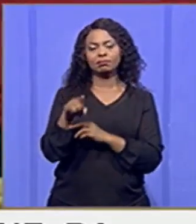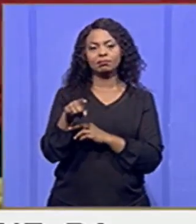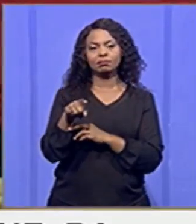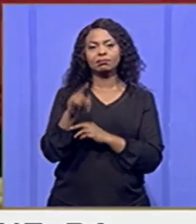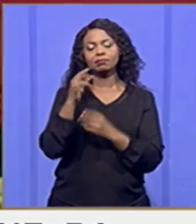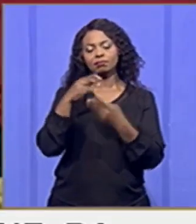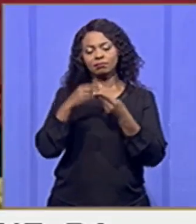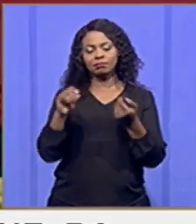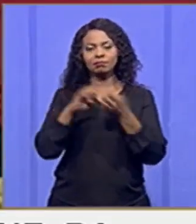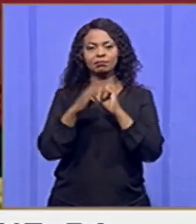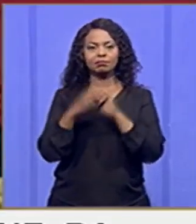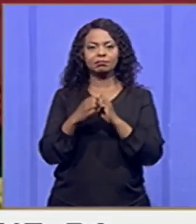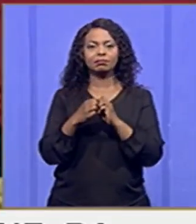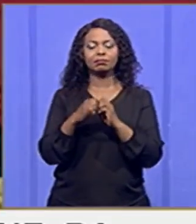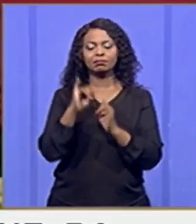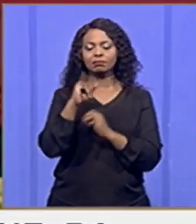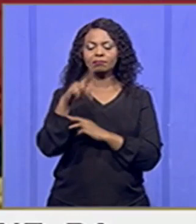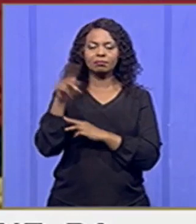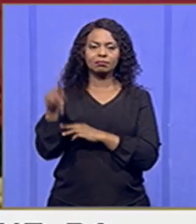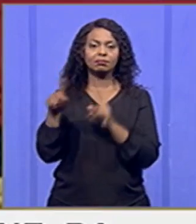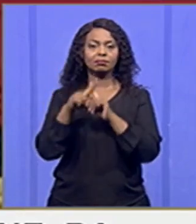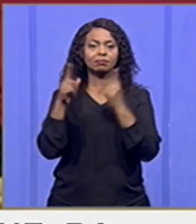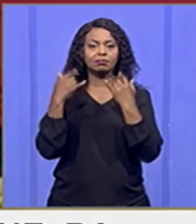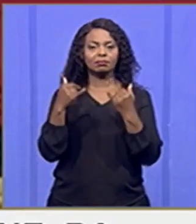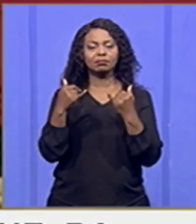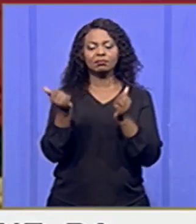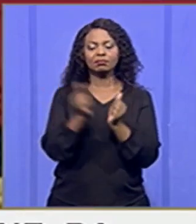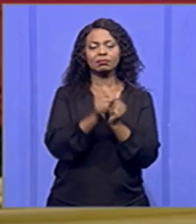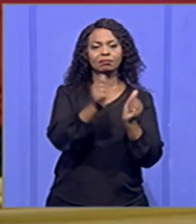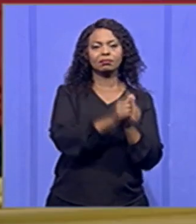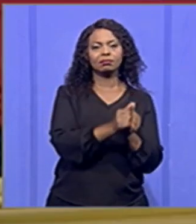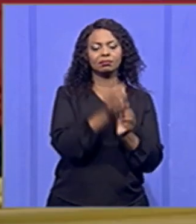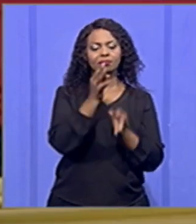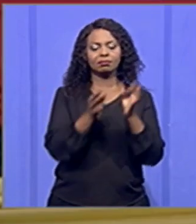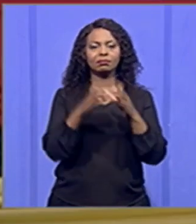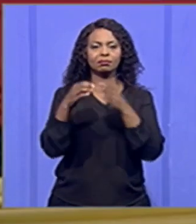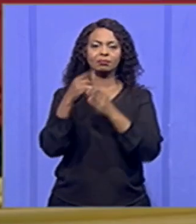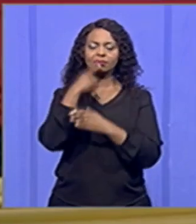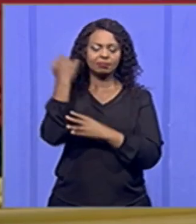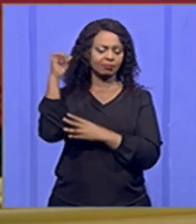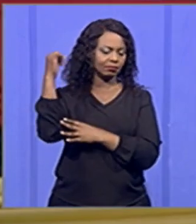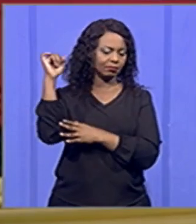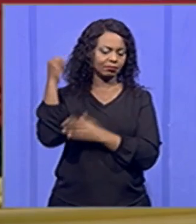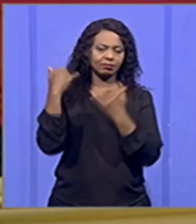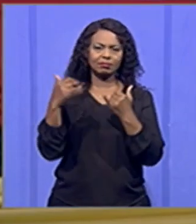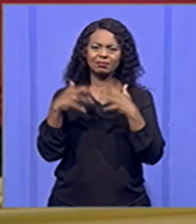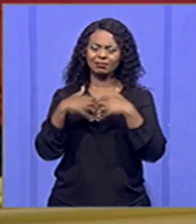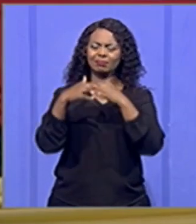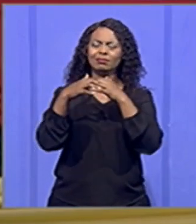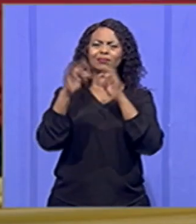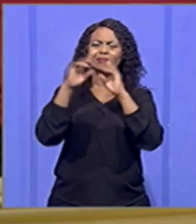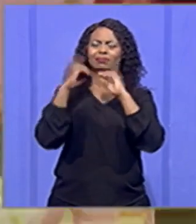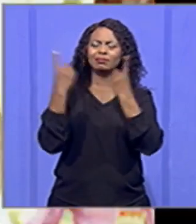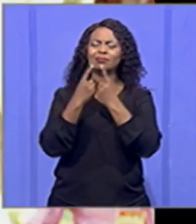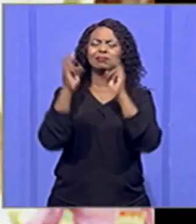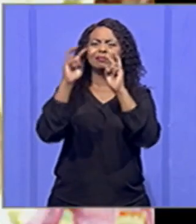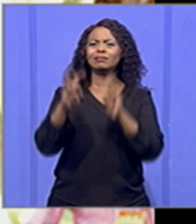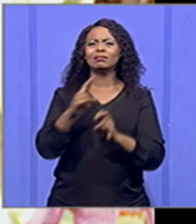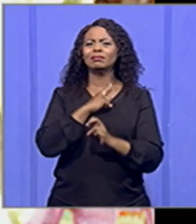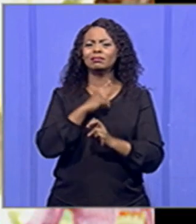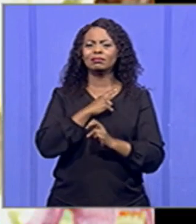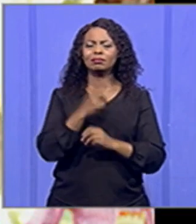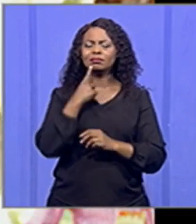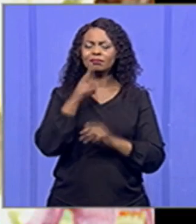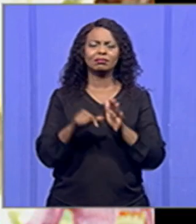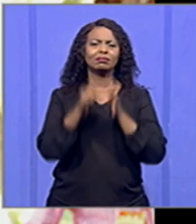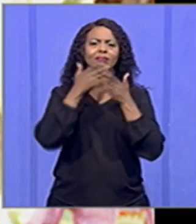nageng. Le fa go le jalo, balekane ba semphato ba kgatlhanong le go tlhomiwa ga lefapha la motlakase ba re ga le botlhokwa. We received